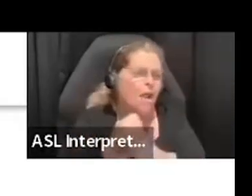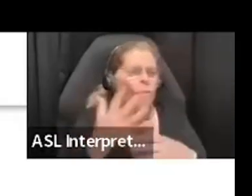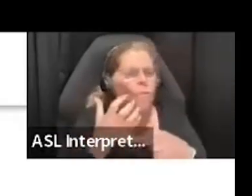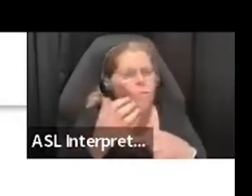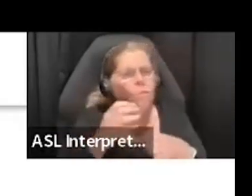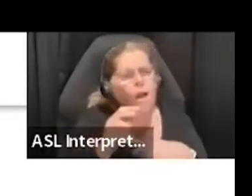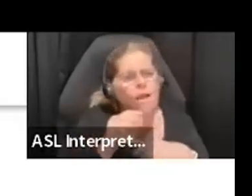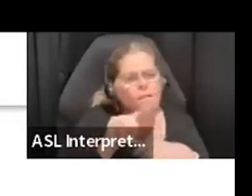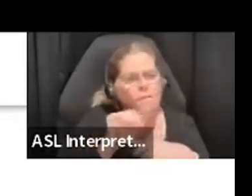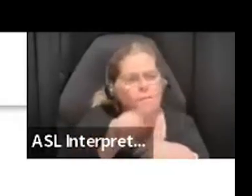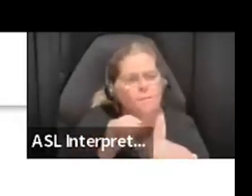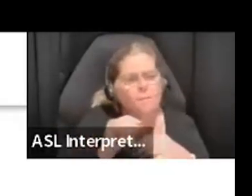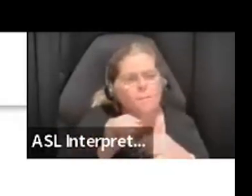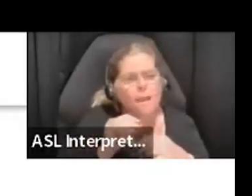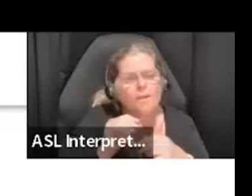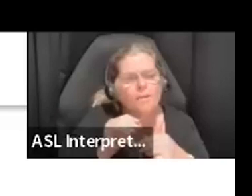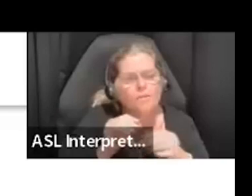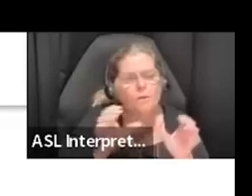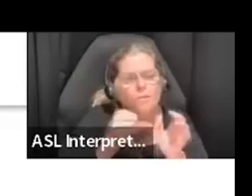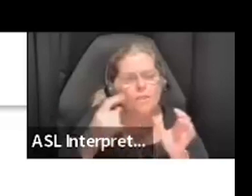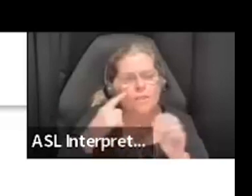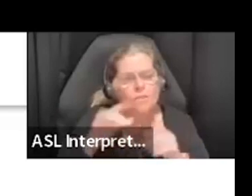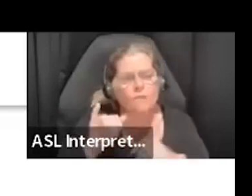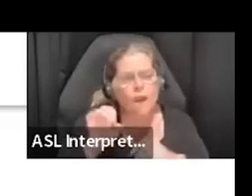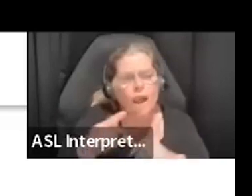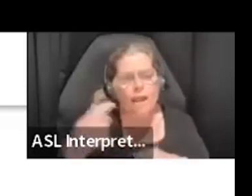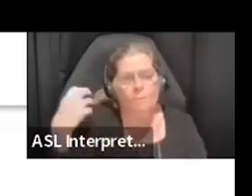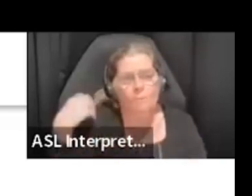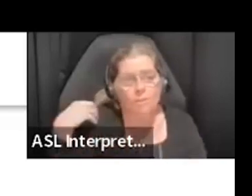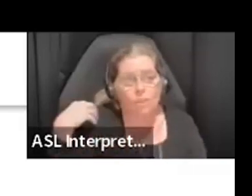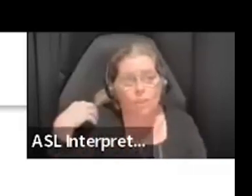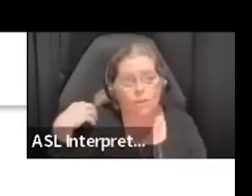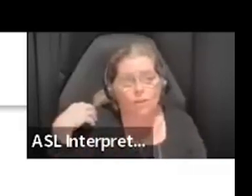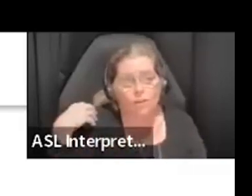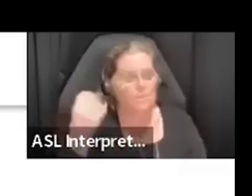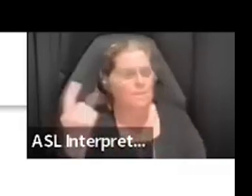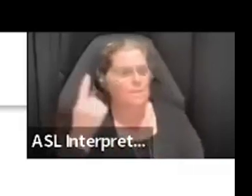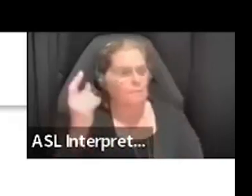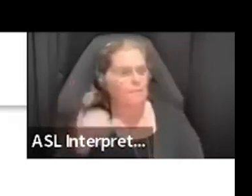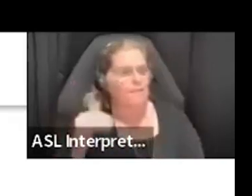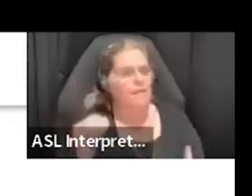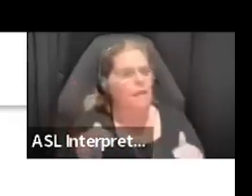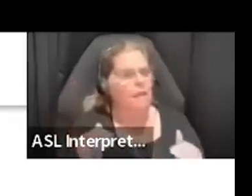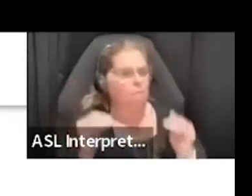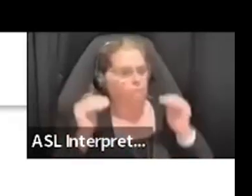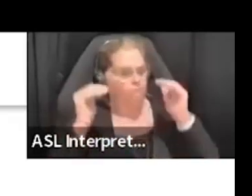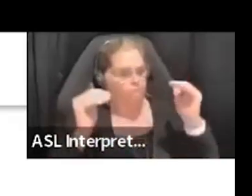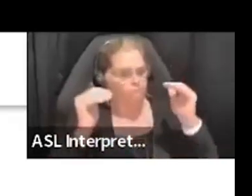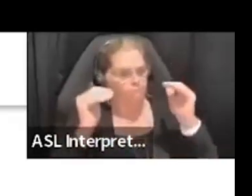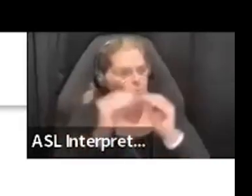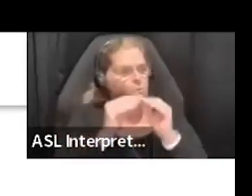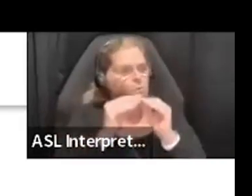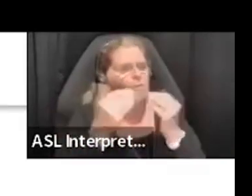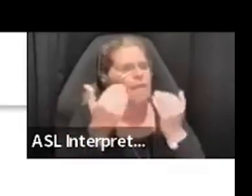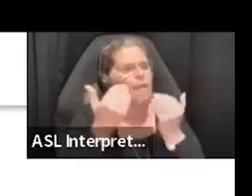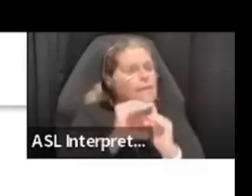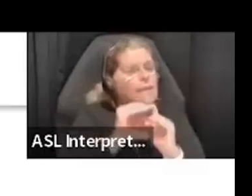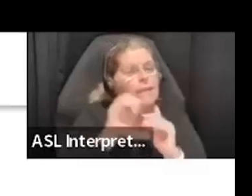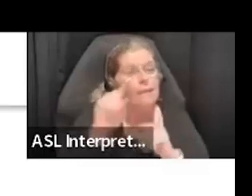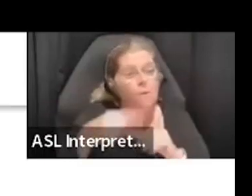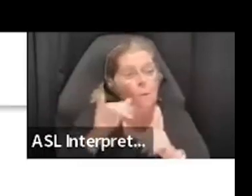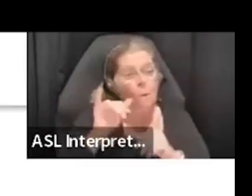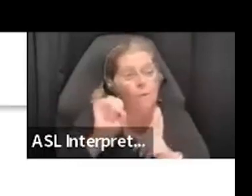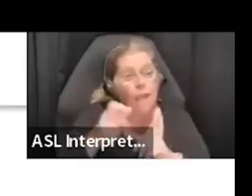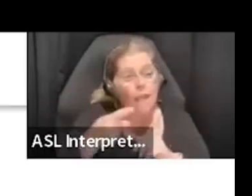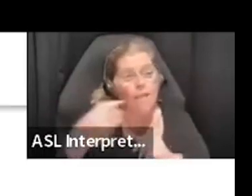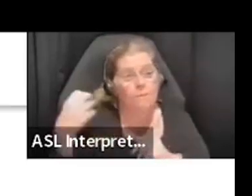for IEP chairs. So taking something like that and elevating it, maybe not limiting just to IEP chairs,